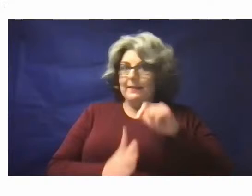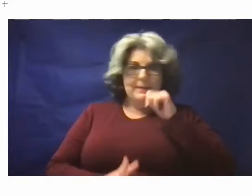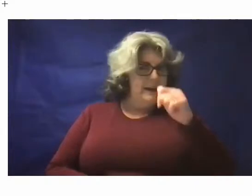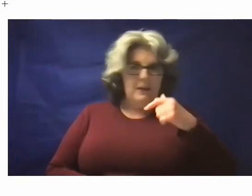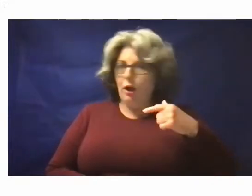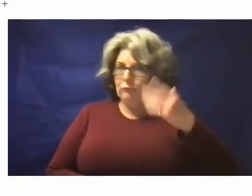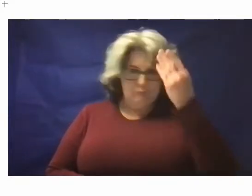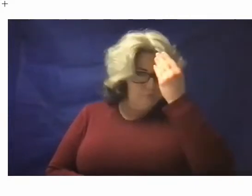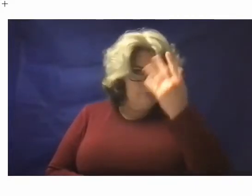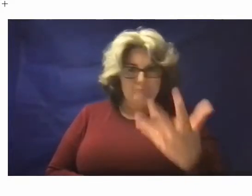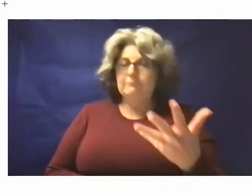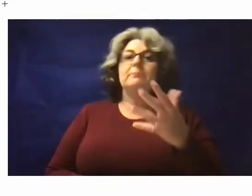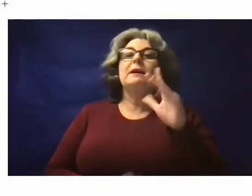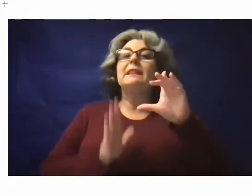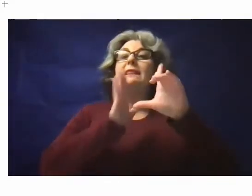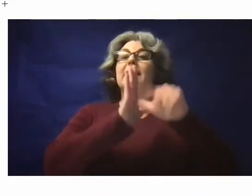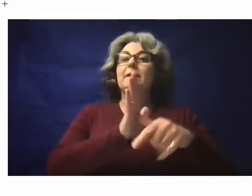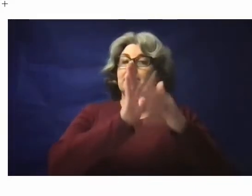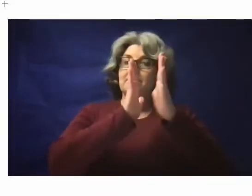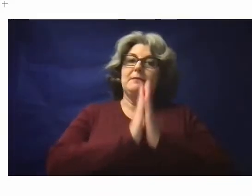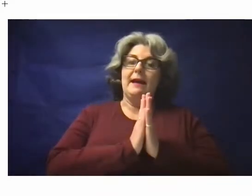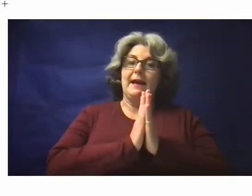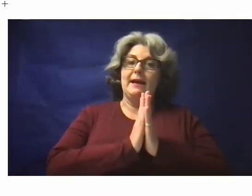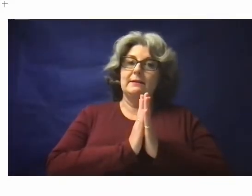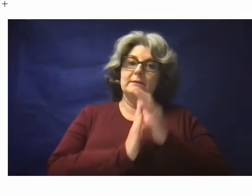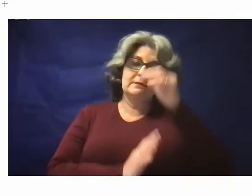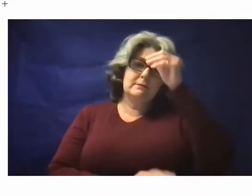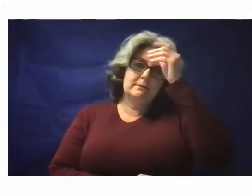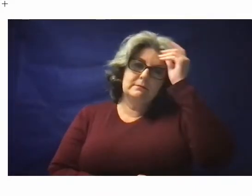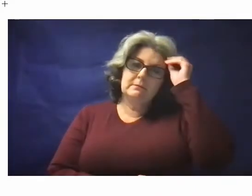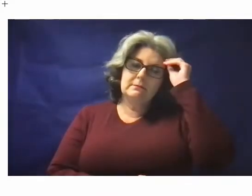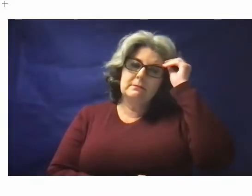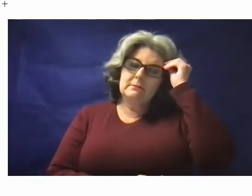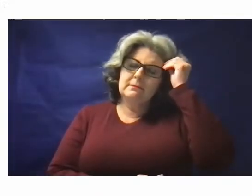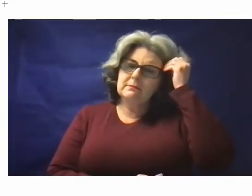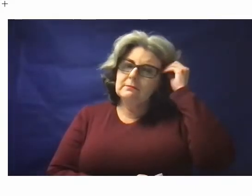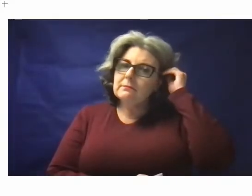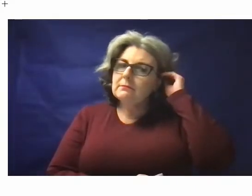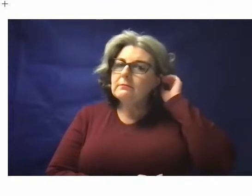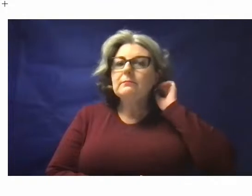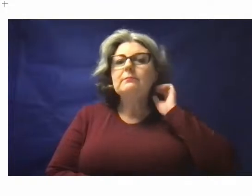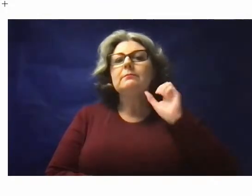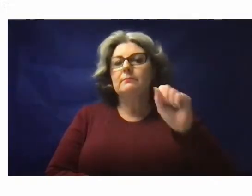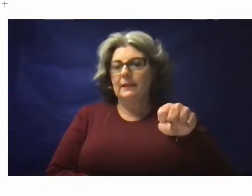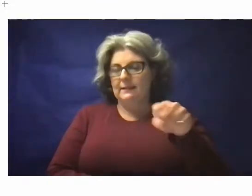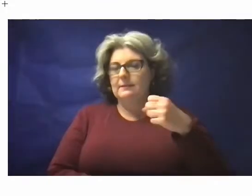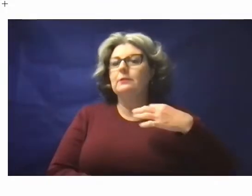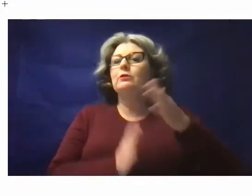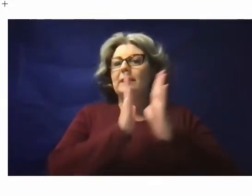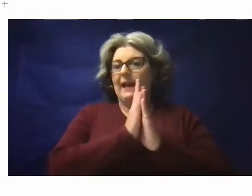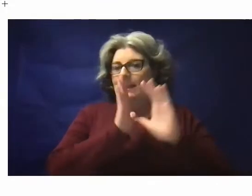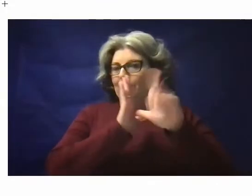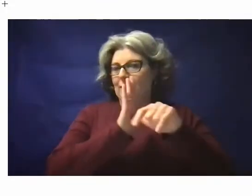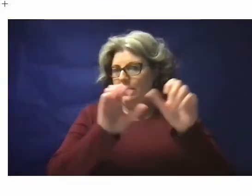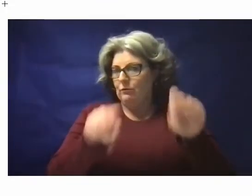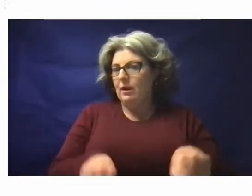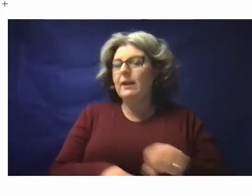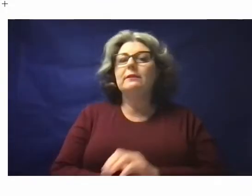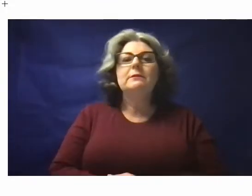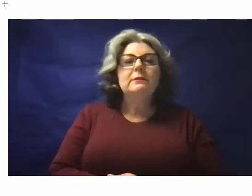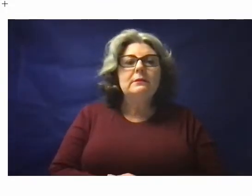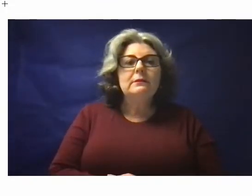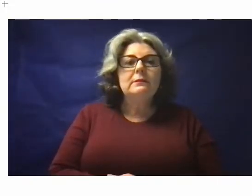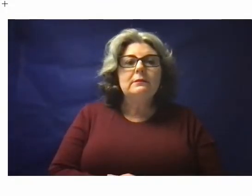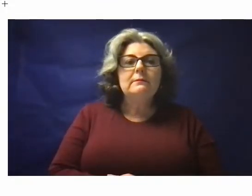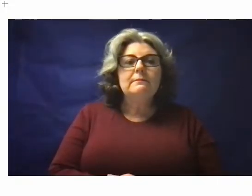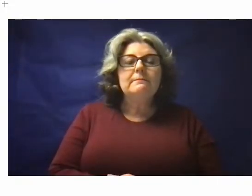afterwards? At any point during the assessment process, yes. So you don't have to. Sorry, you don't have to